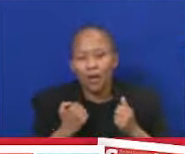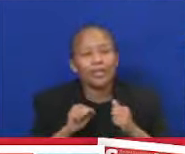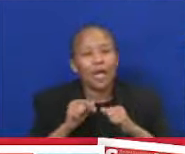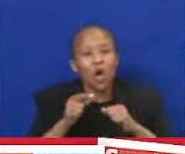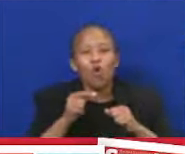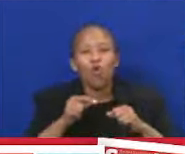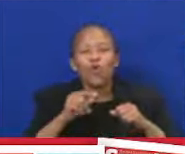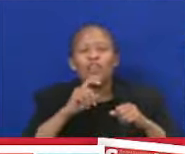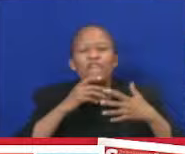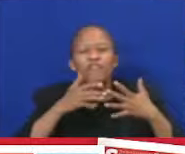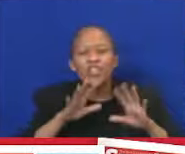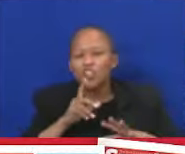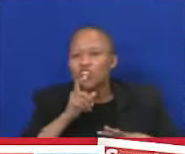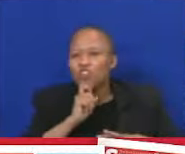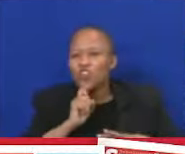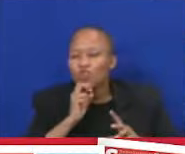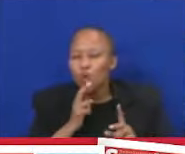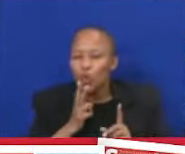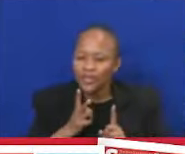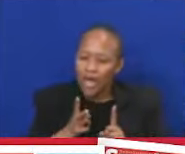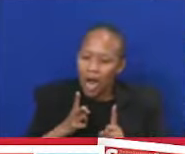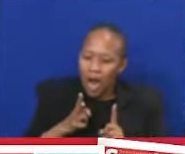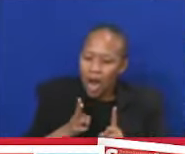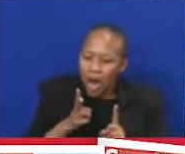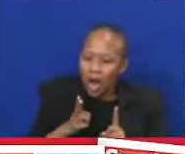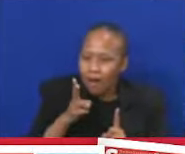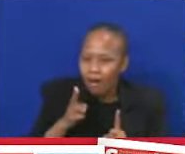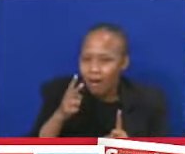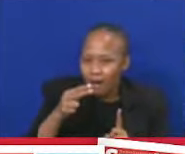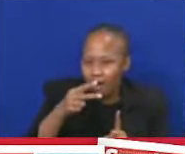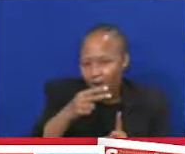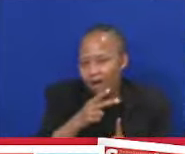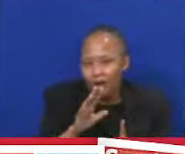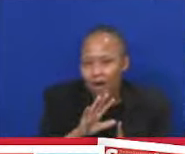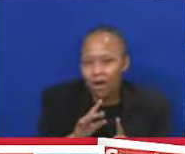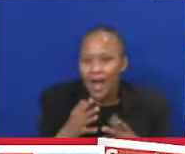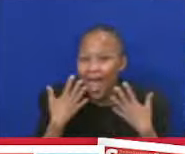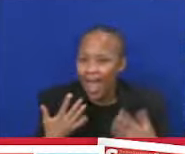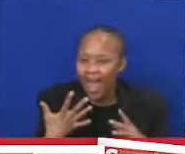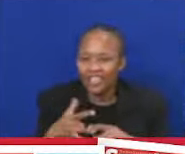was teared off with hands, and